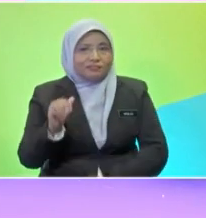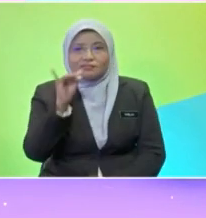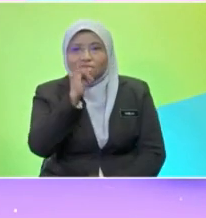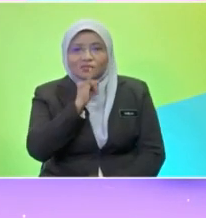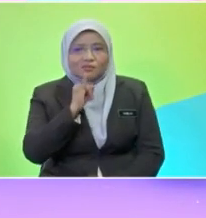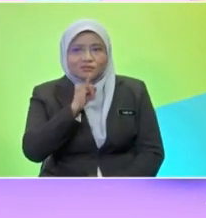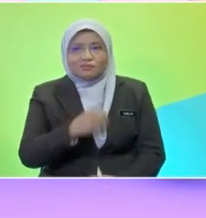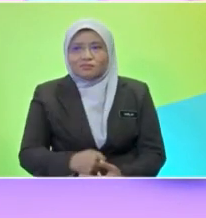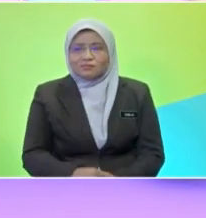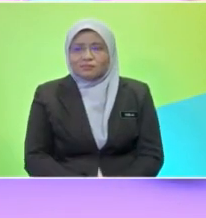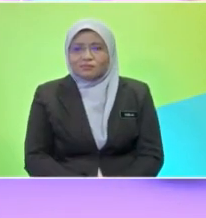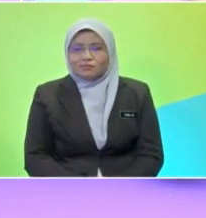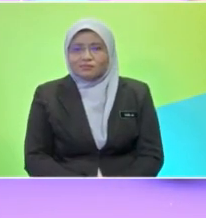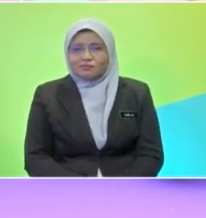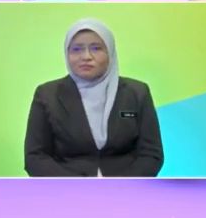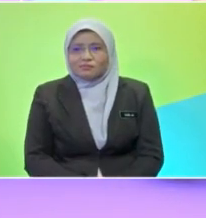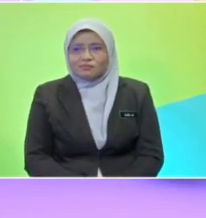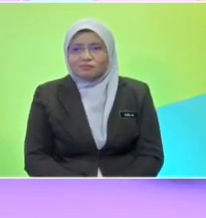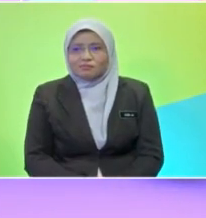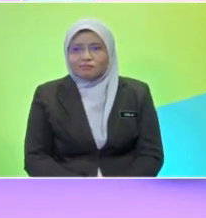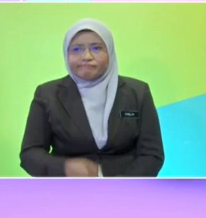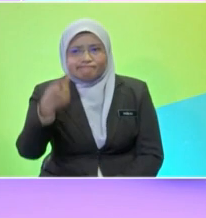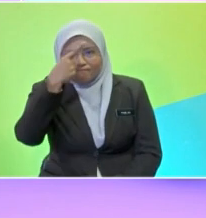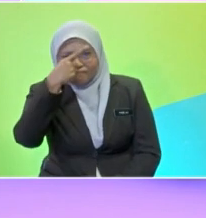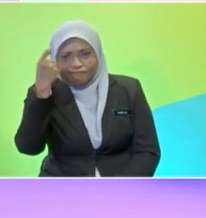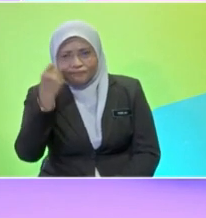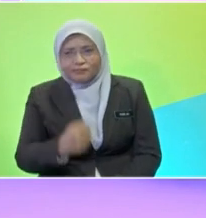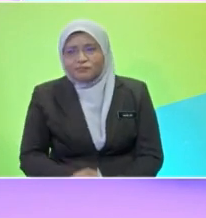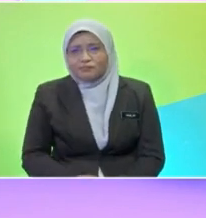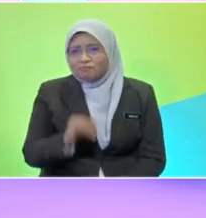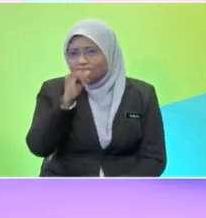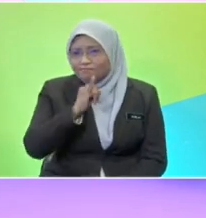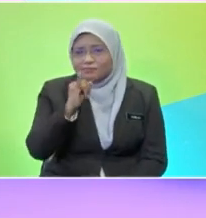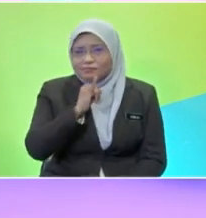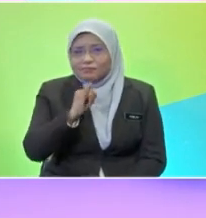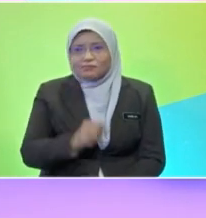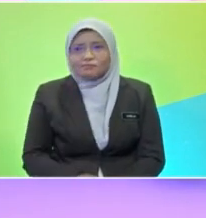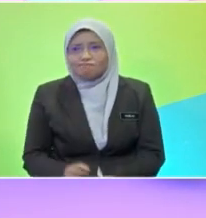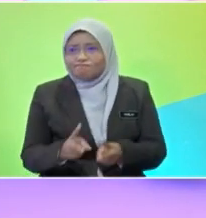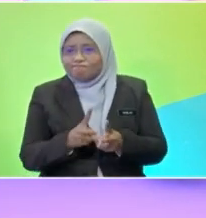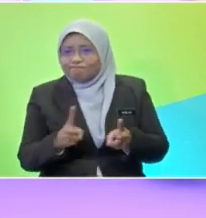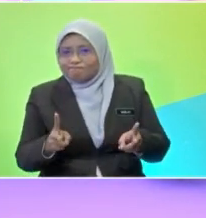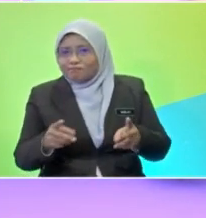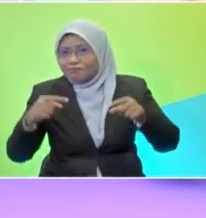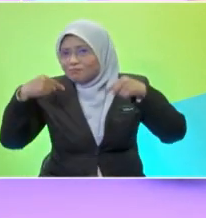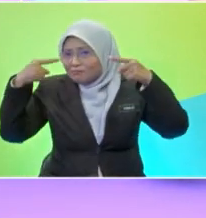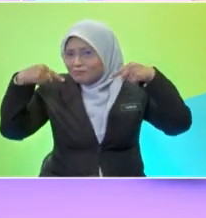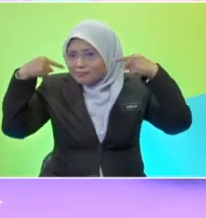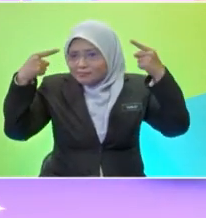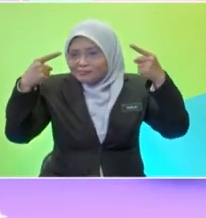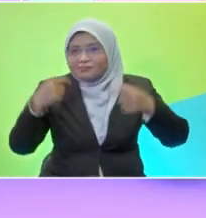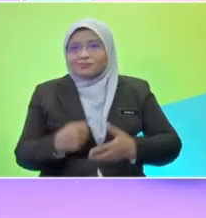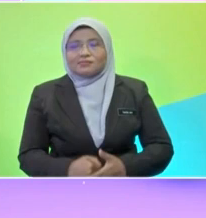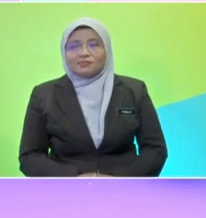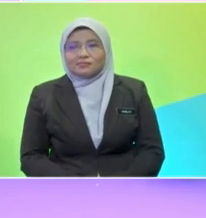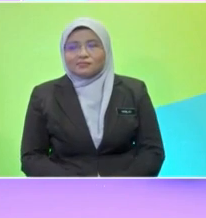The reason why I want to be a singer, because first of all, the singer is so popular. I want to be popular like the